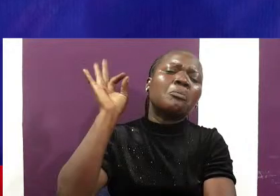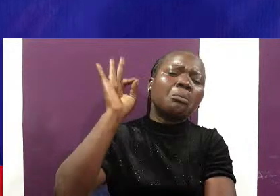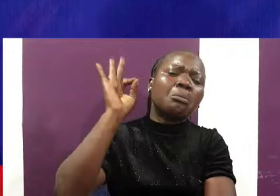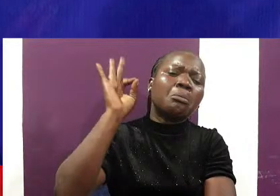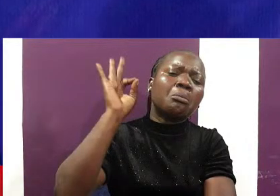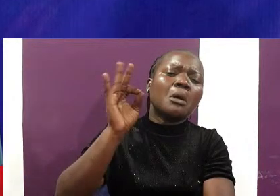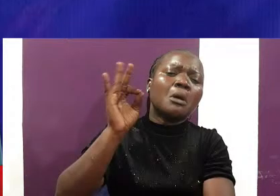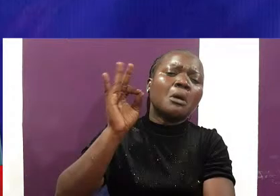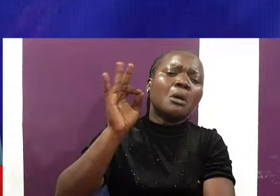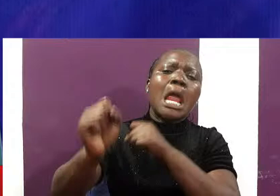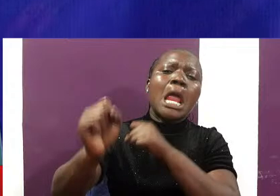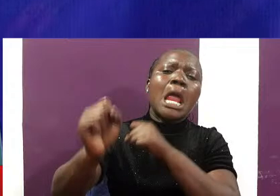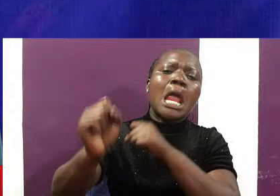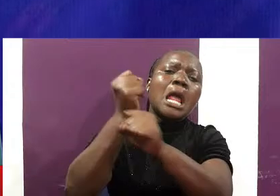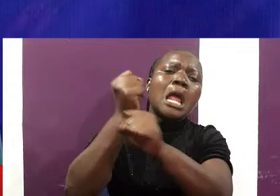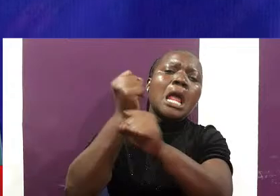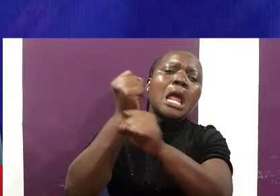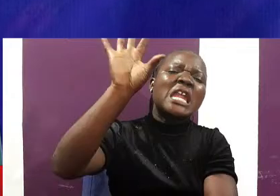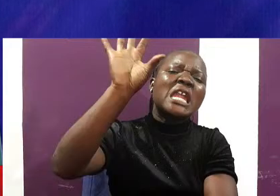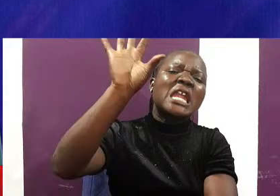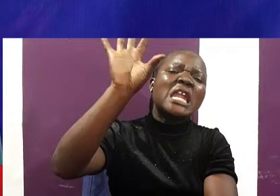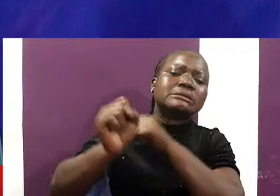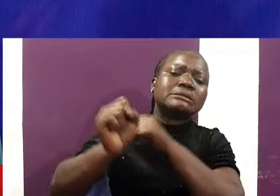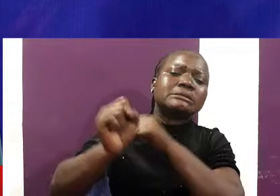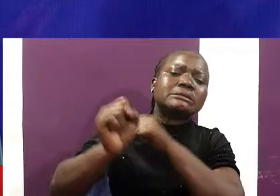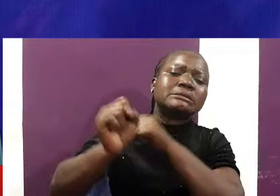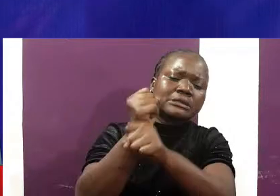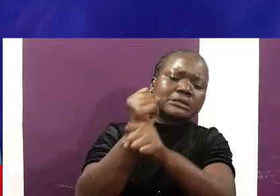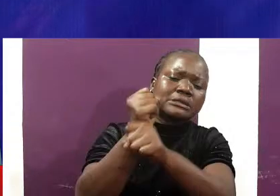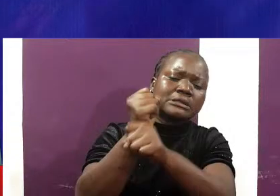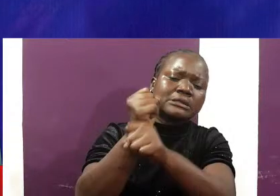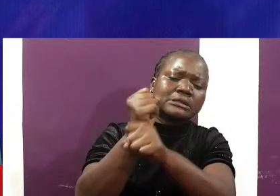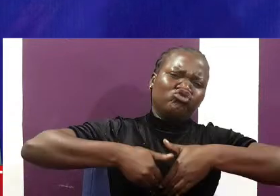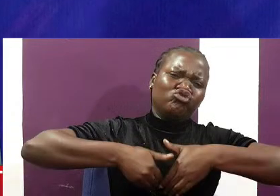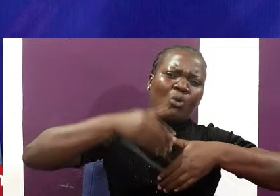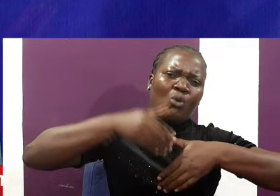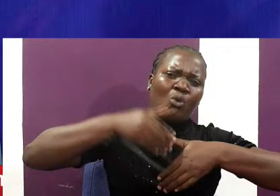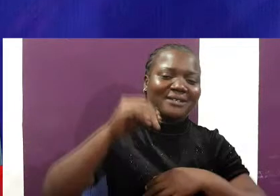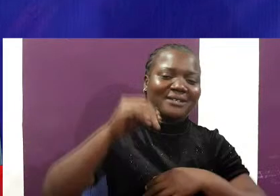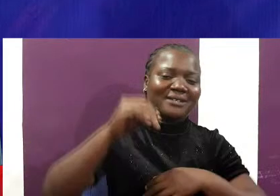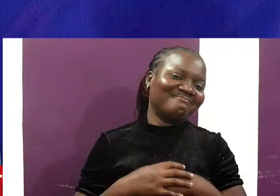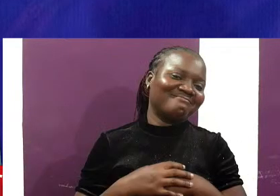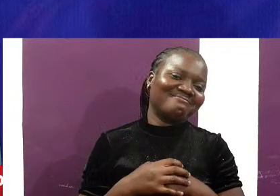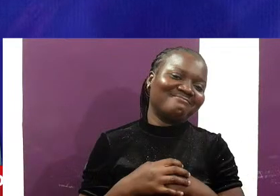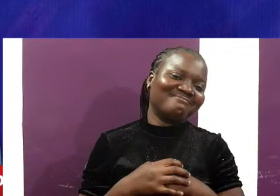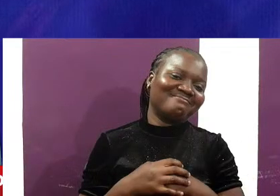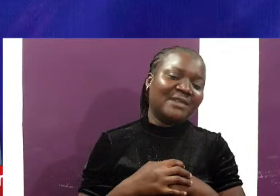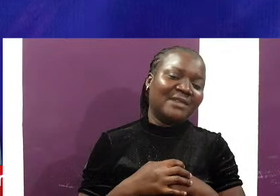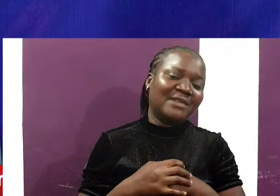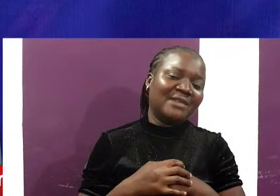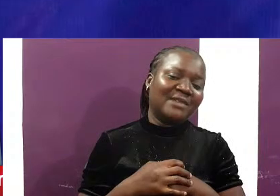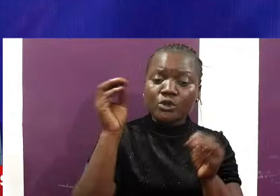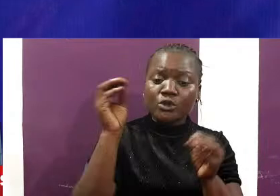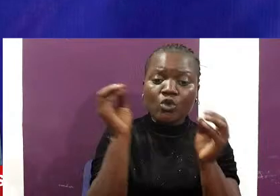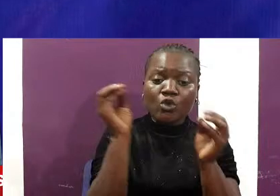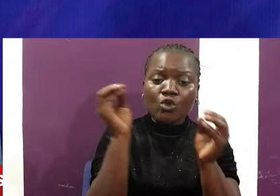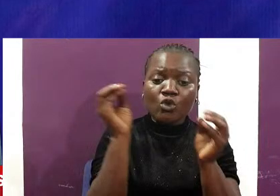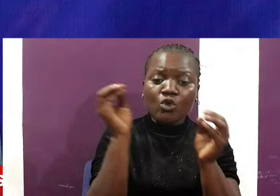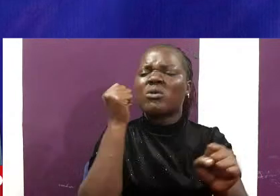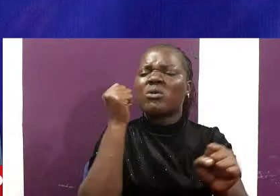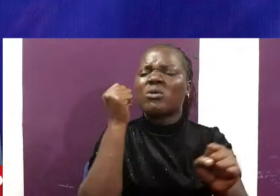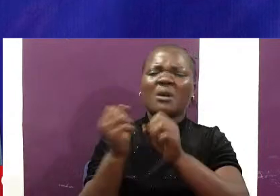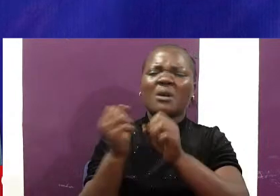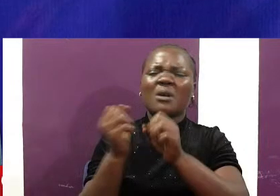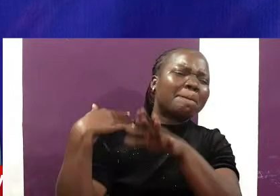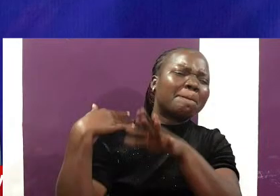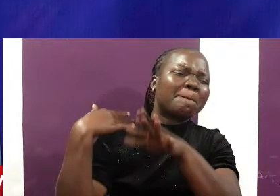o preach enti wa preach a cheyie pa we preach a cheyie na o san so ye preacher wa South Haven Church